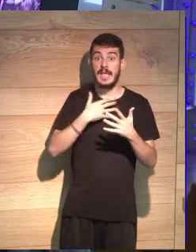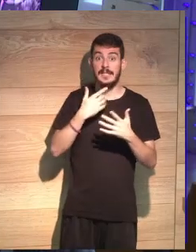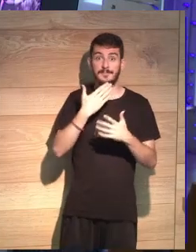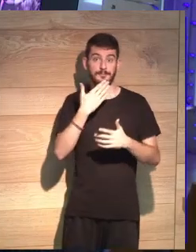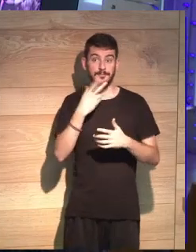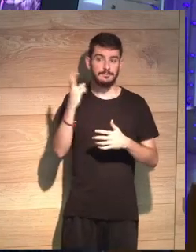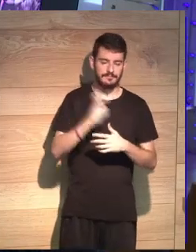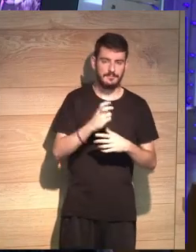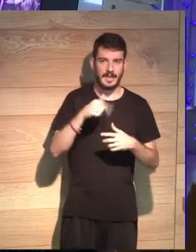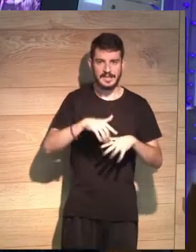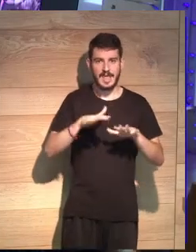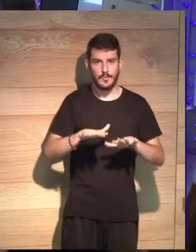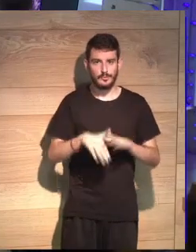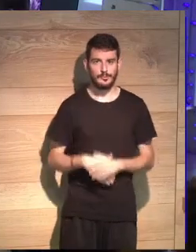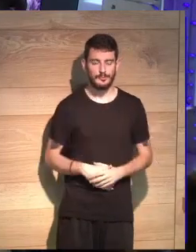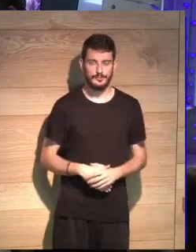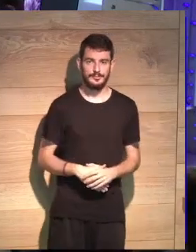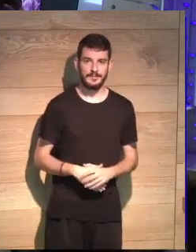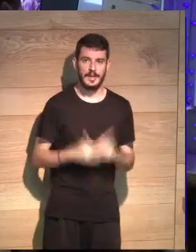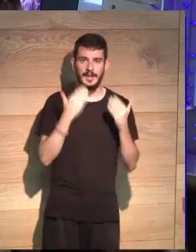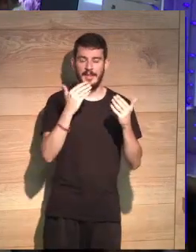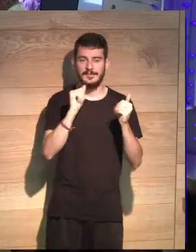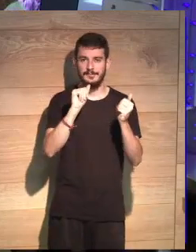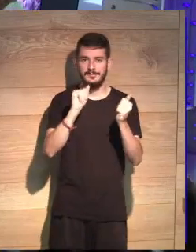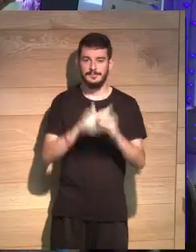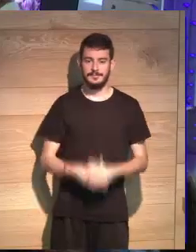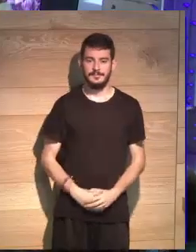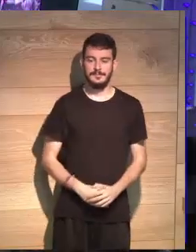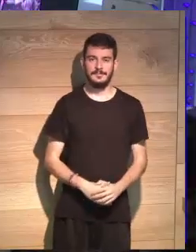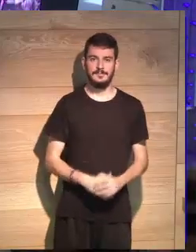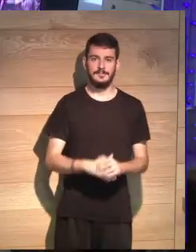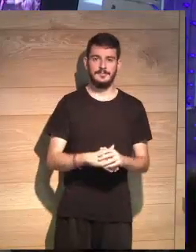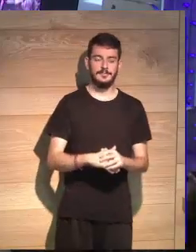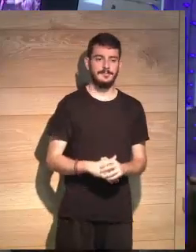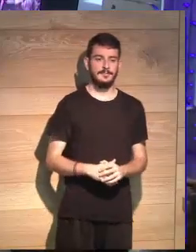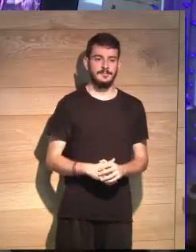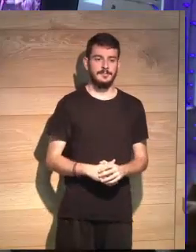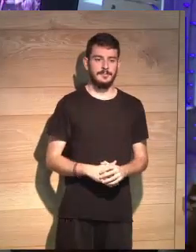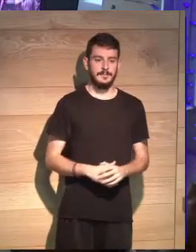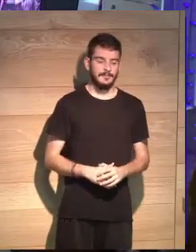filmmaking, mental health and tourism. So I'll see you here tomorrow. Thanks.